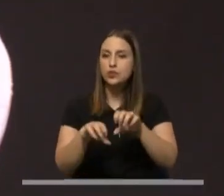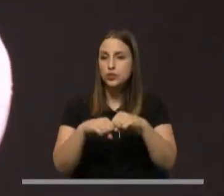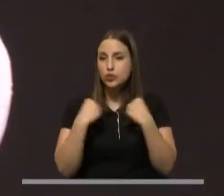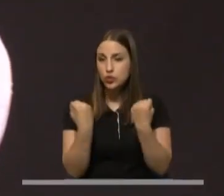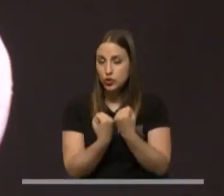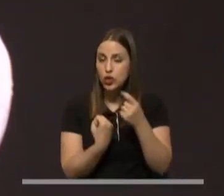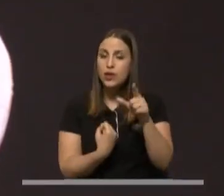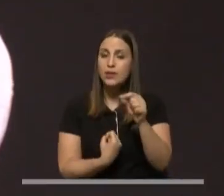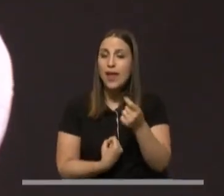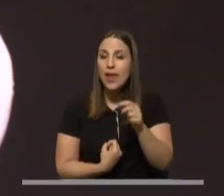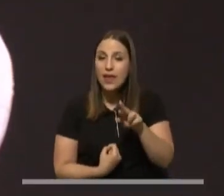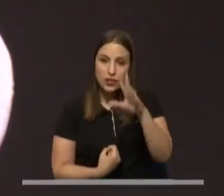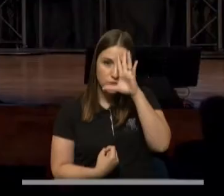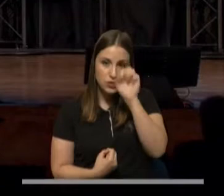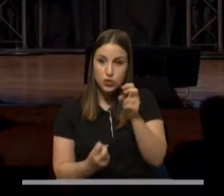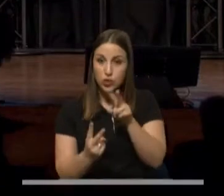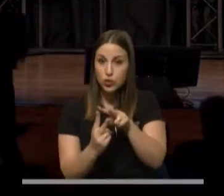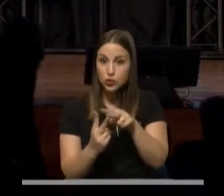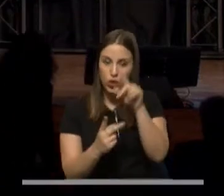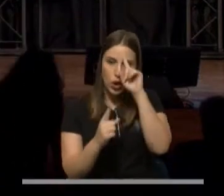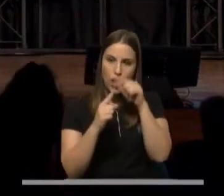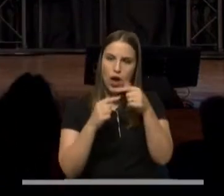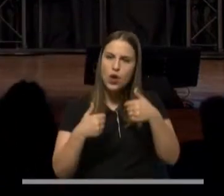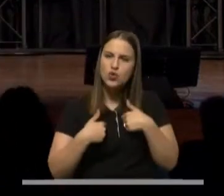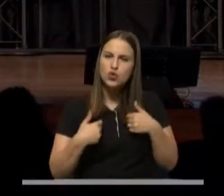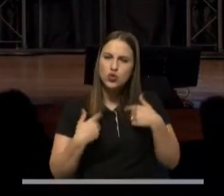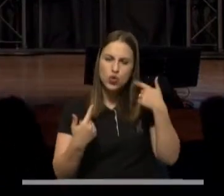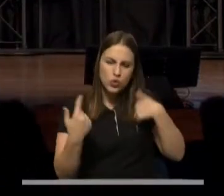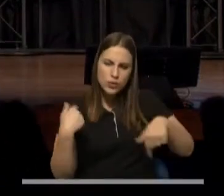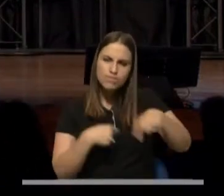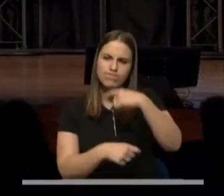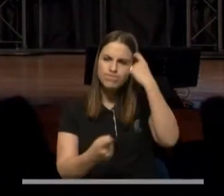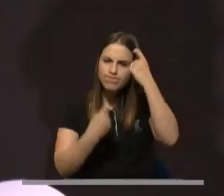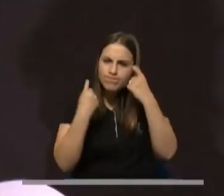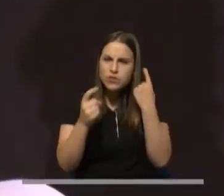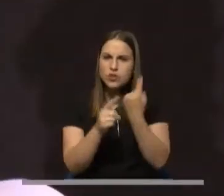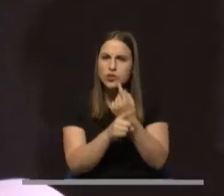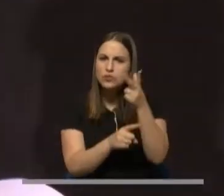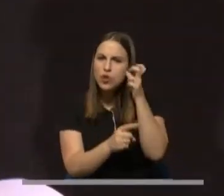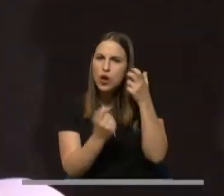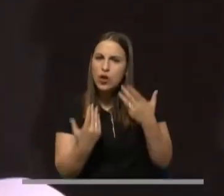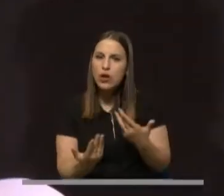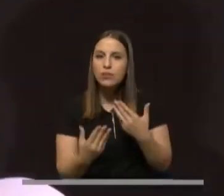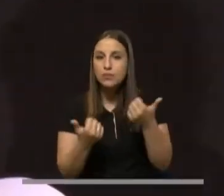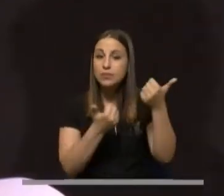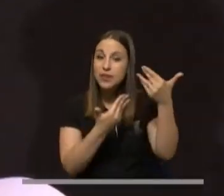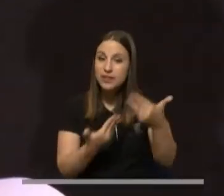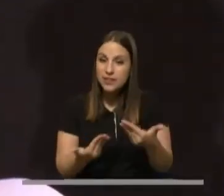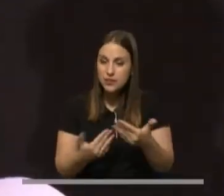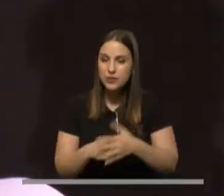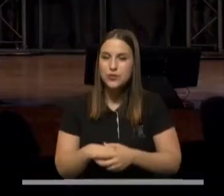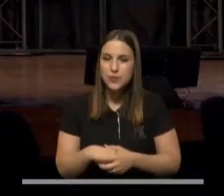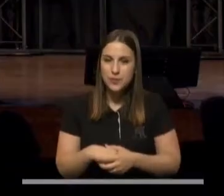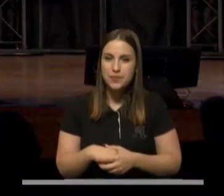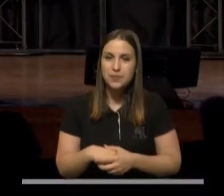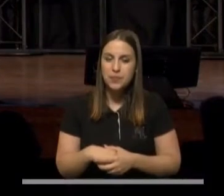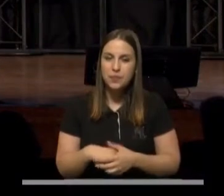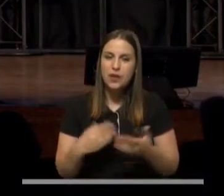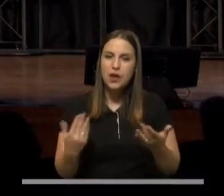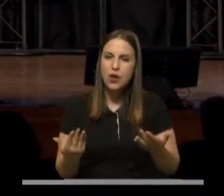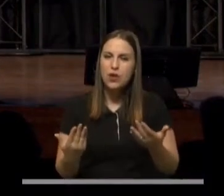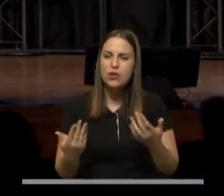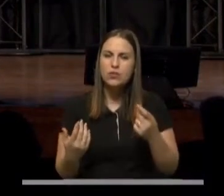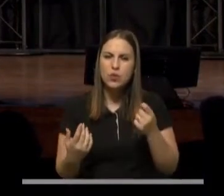Miguel Polares Maduro, Polares Maduro, Graça Fonseca. So Graça Fonseca, sociologist and politician. First of all,